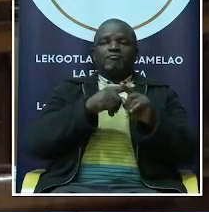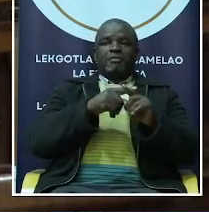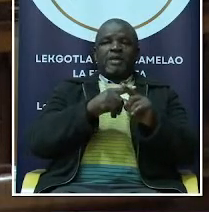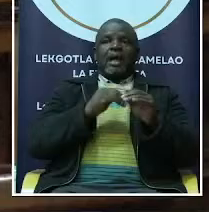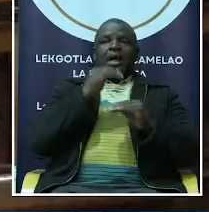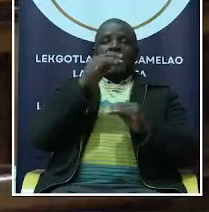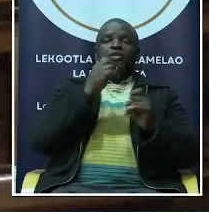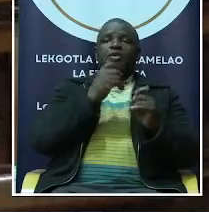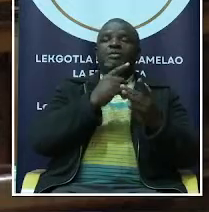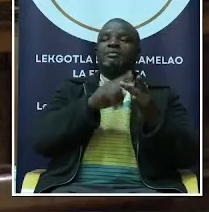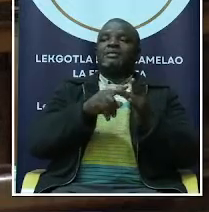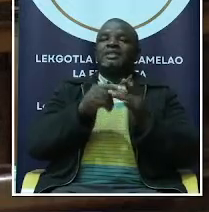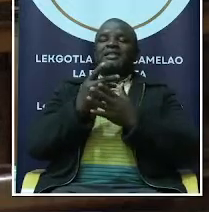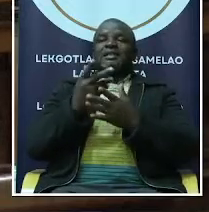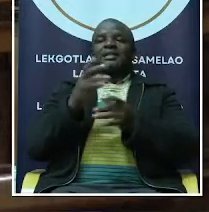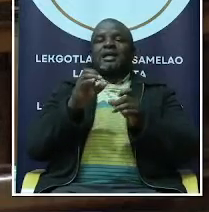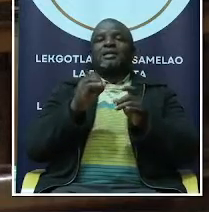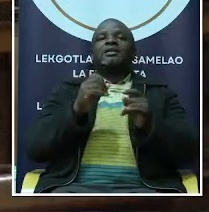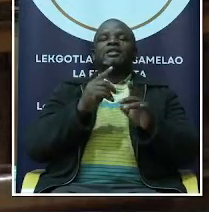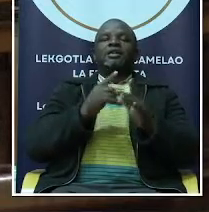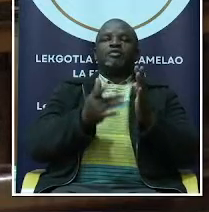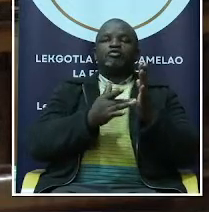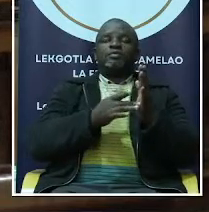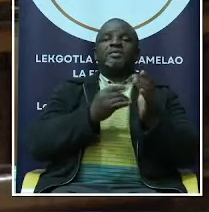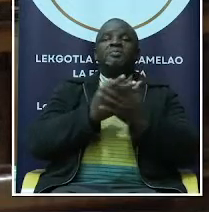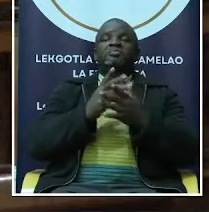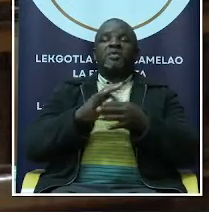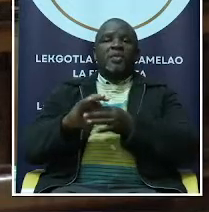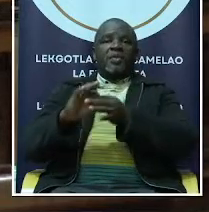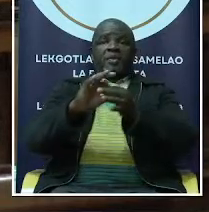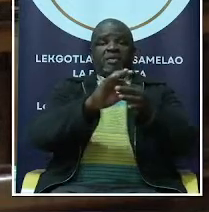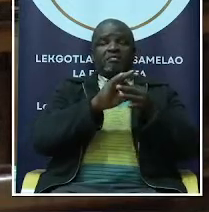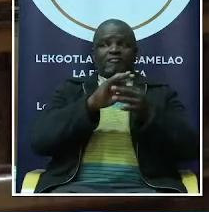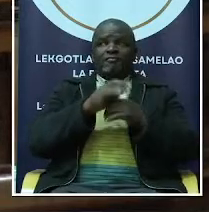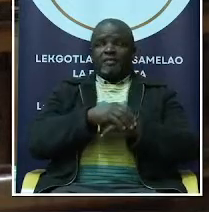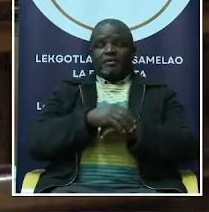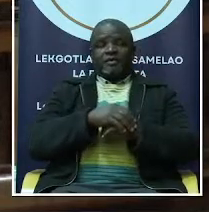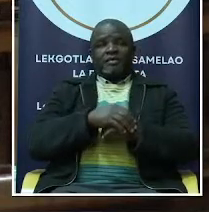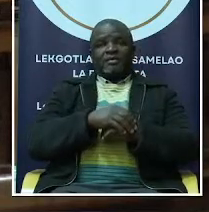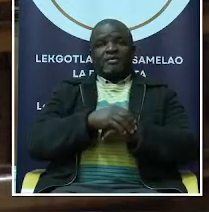Education, Science and Technology, and industry partners.